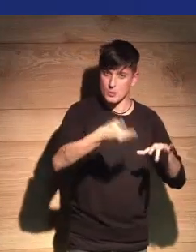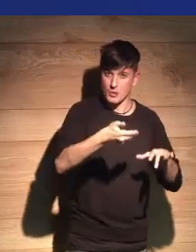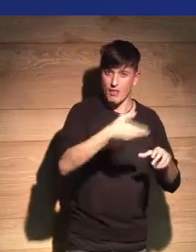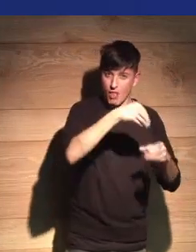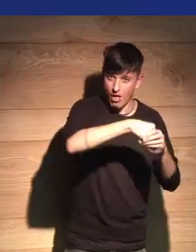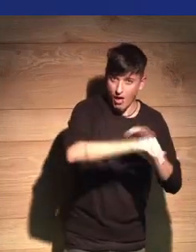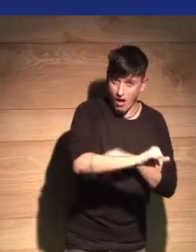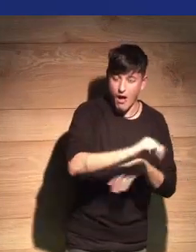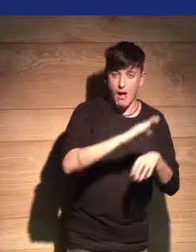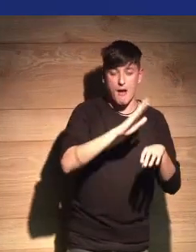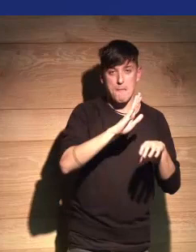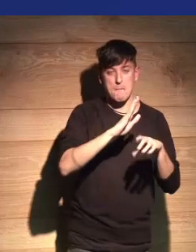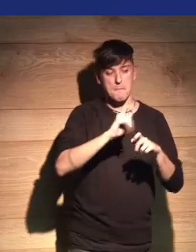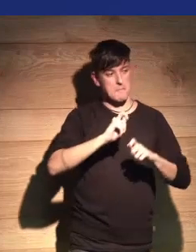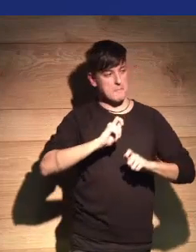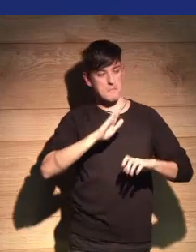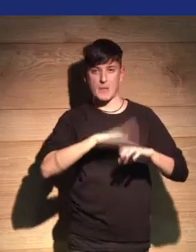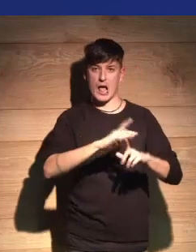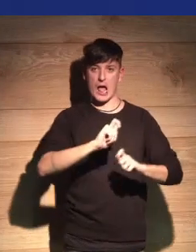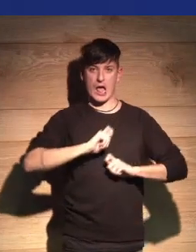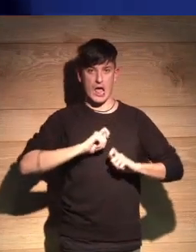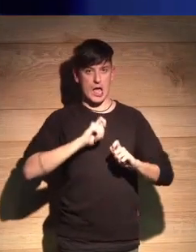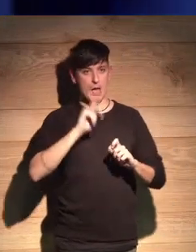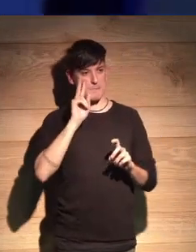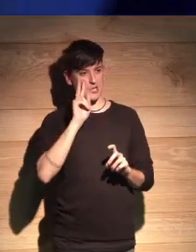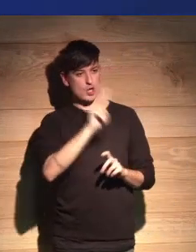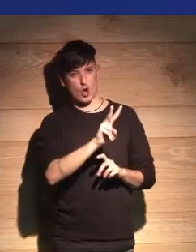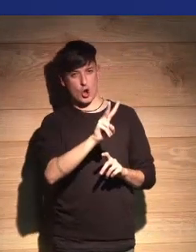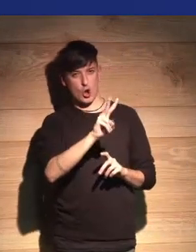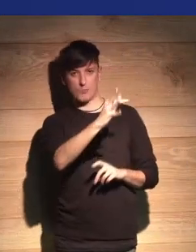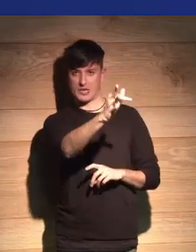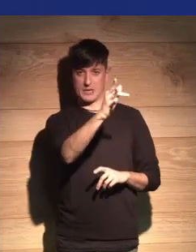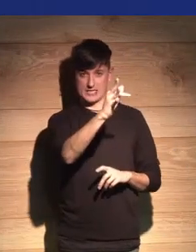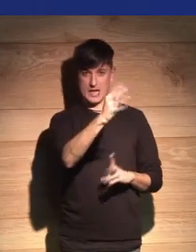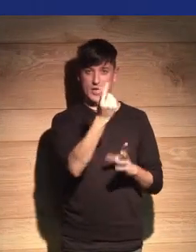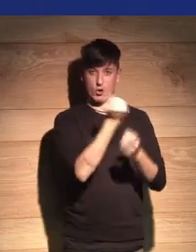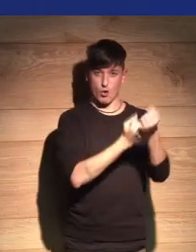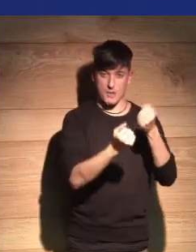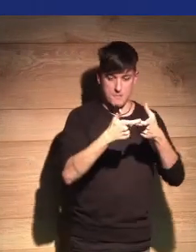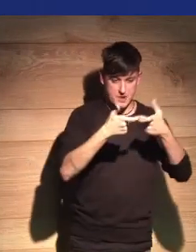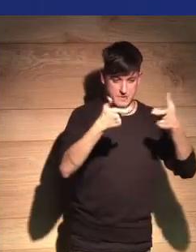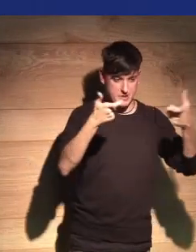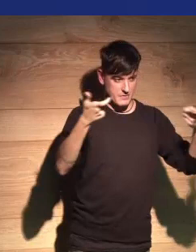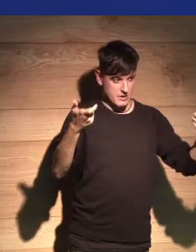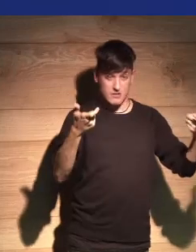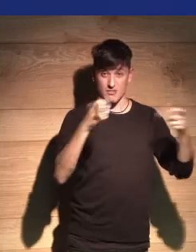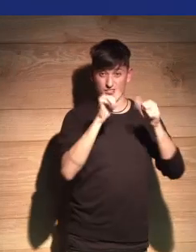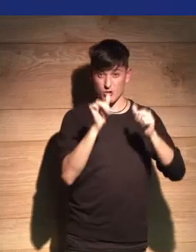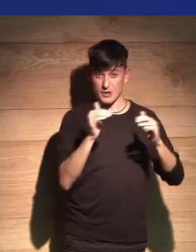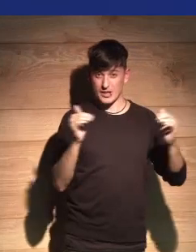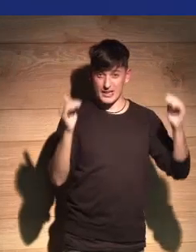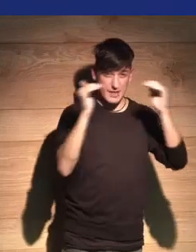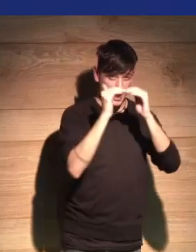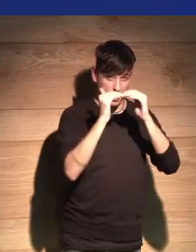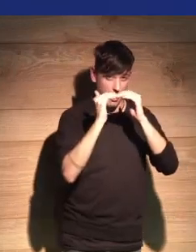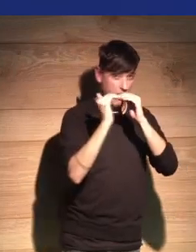have great assets to be optimistic about the future. We have an economy that is growing in a